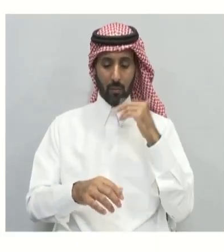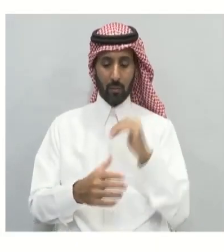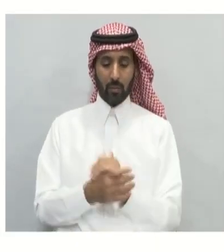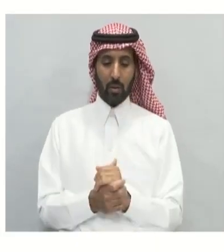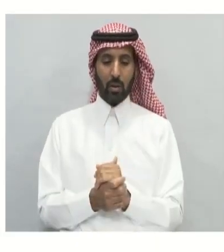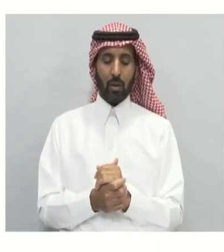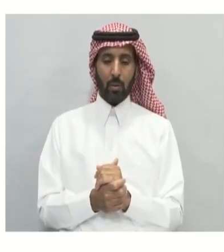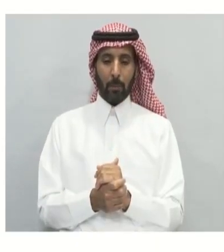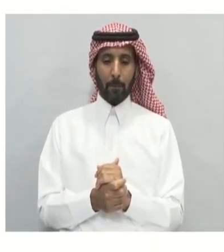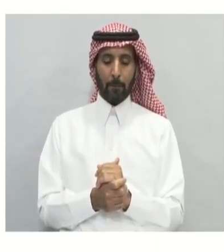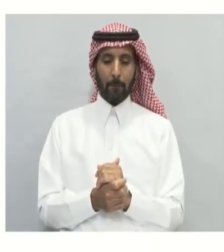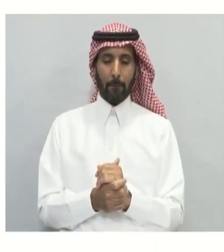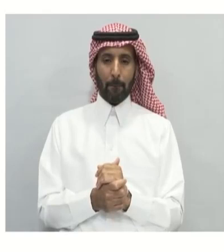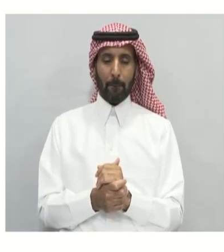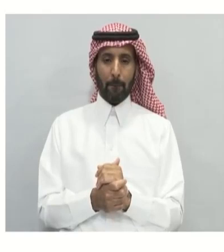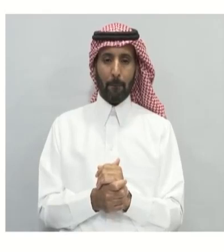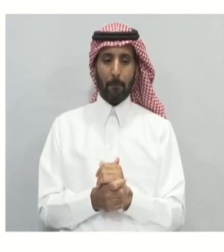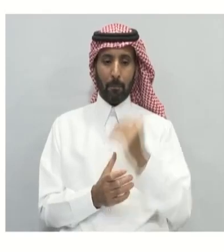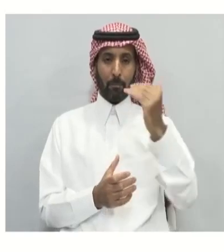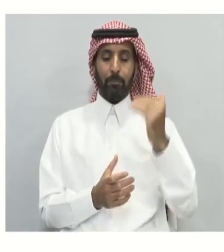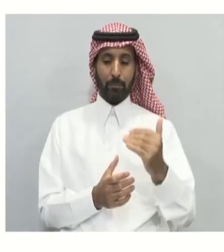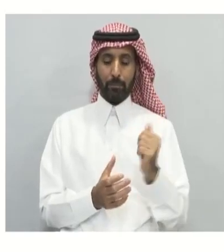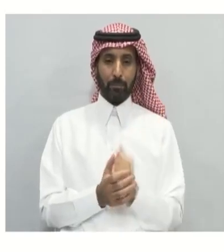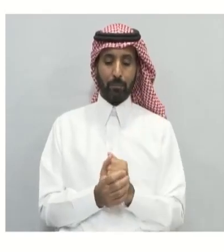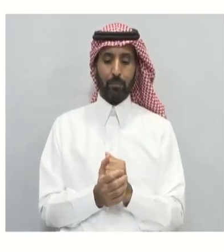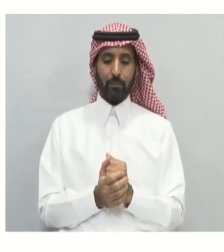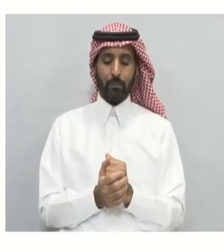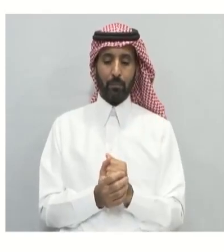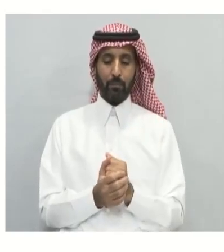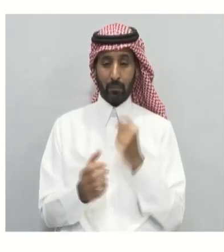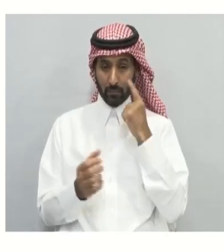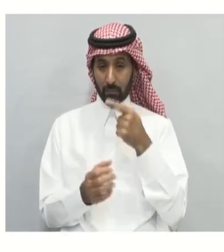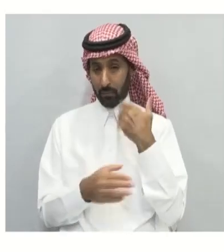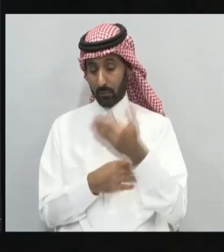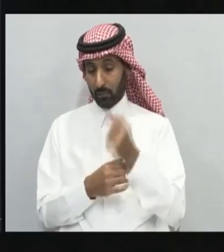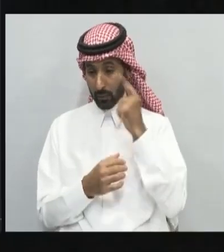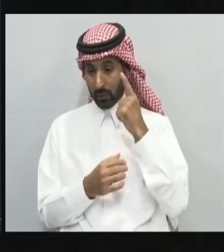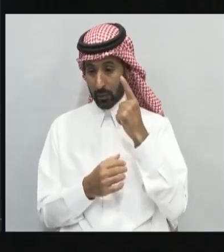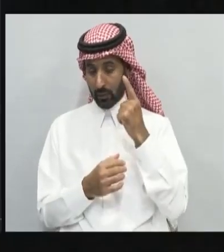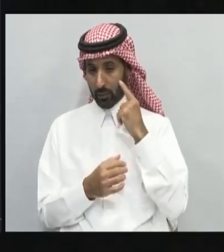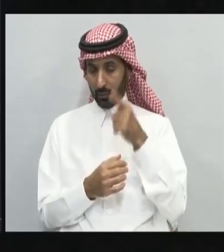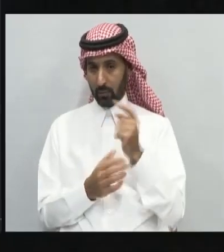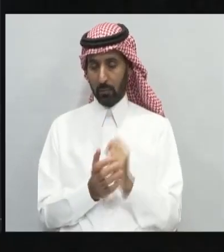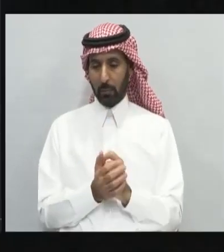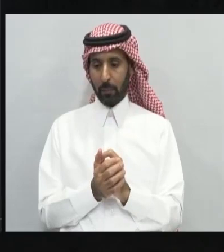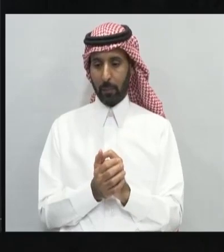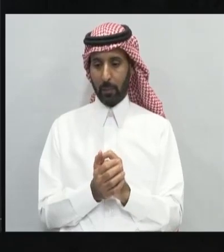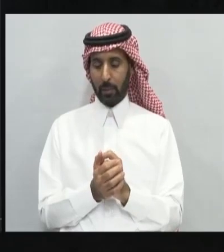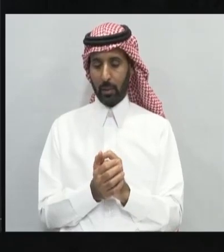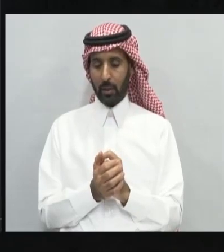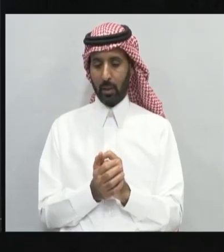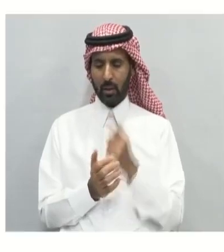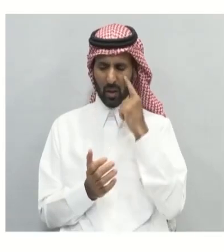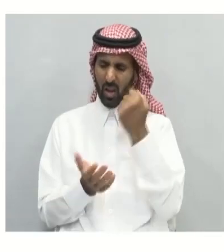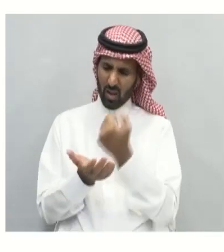tell. Let's try to check. Now we're having these and you will try to come up. You're trying to spot the